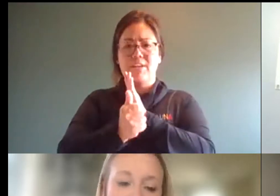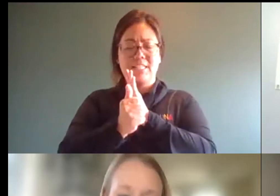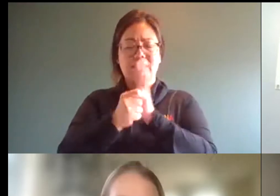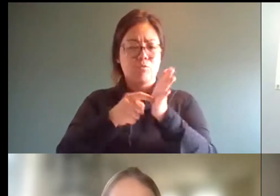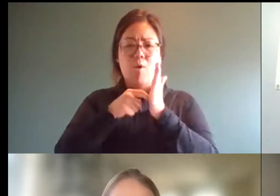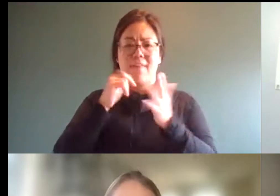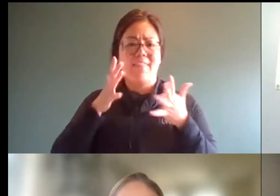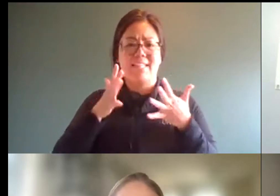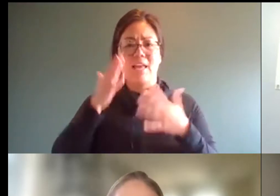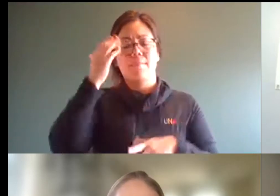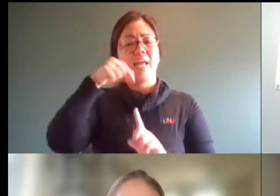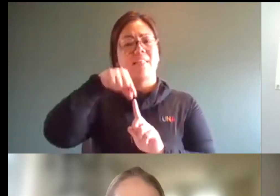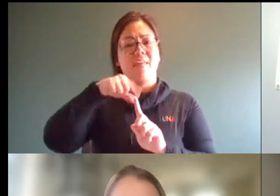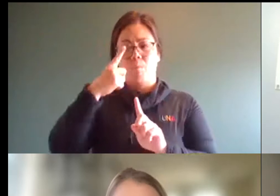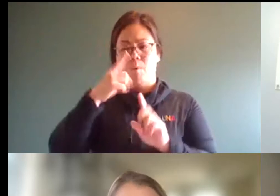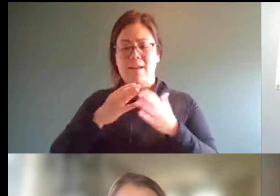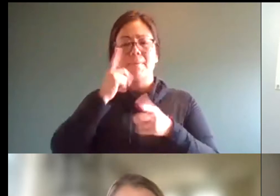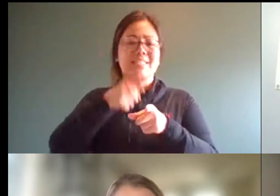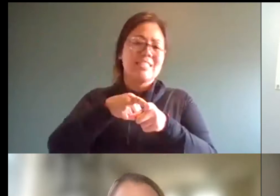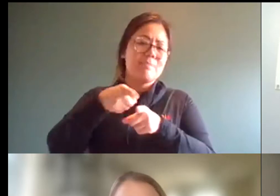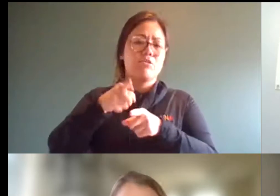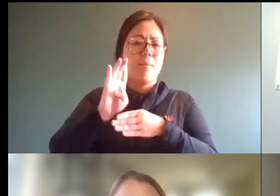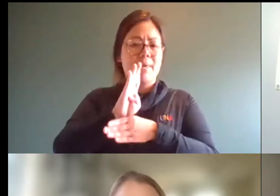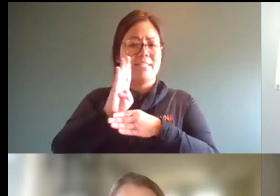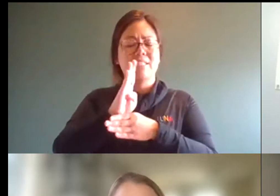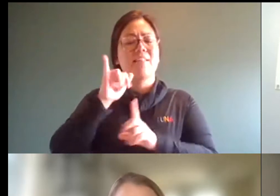that's because it's such a specialized business. It's